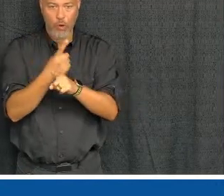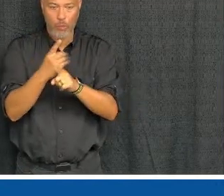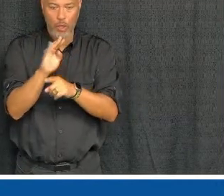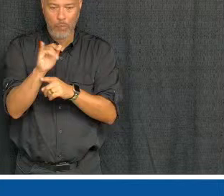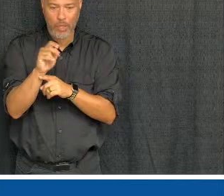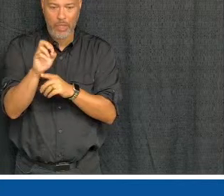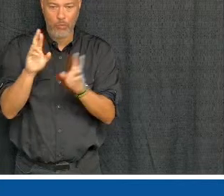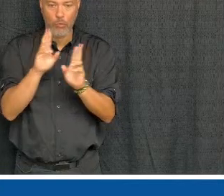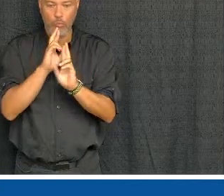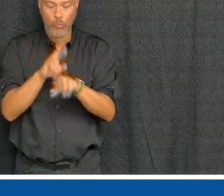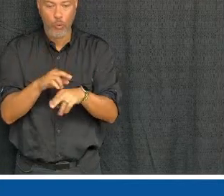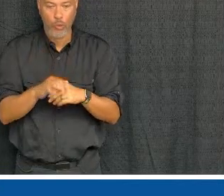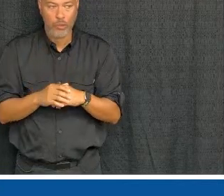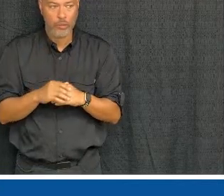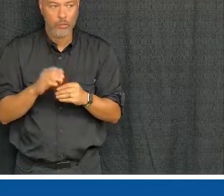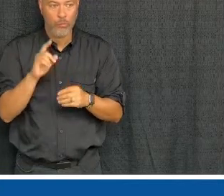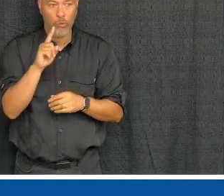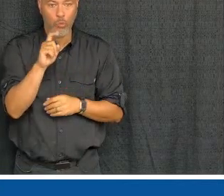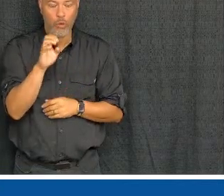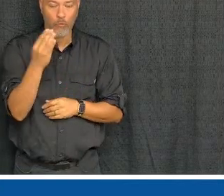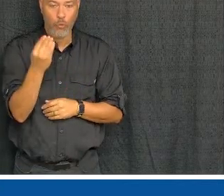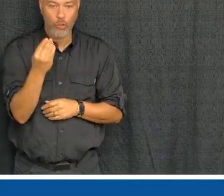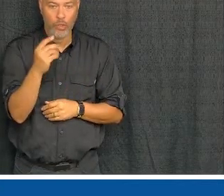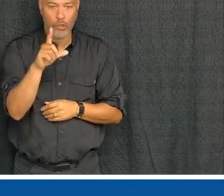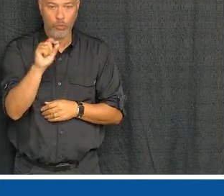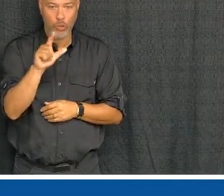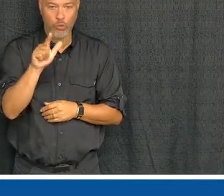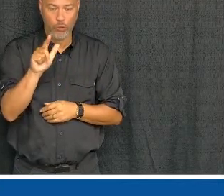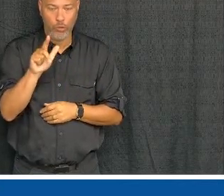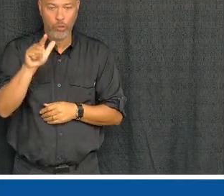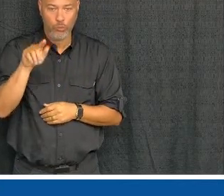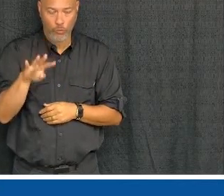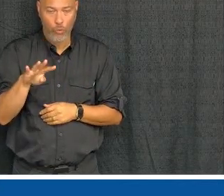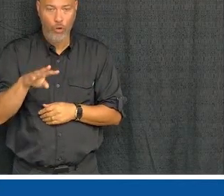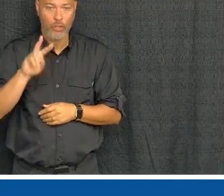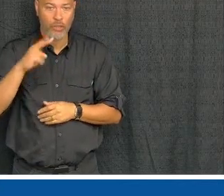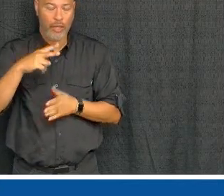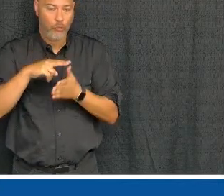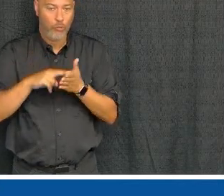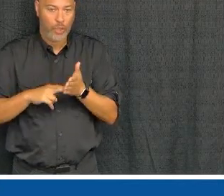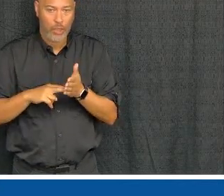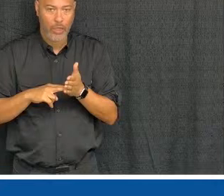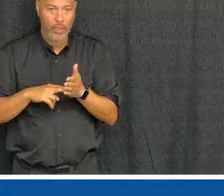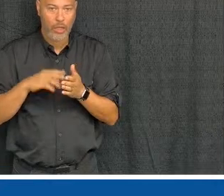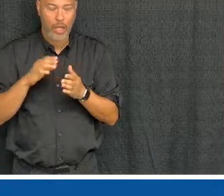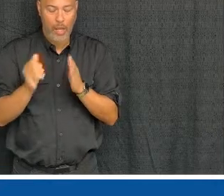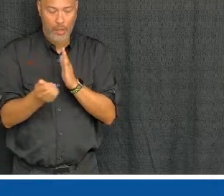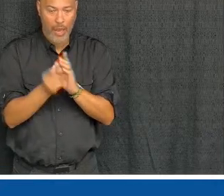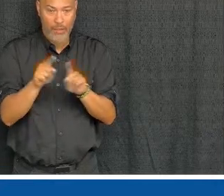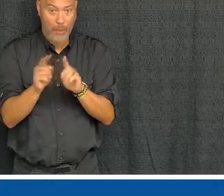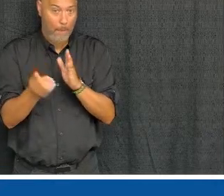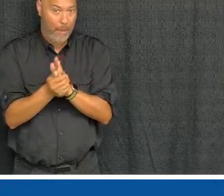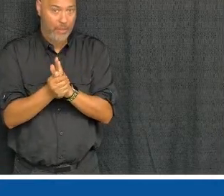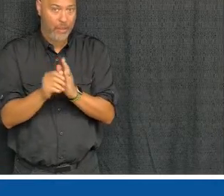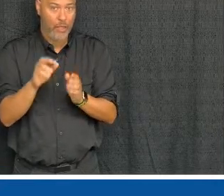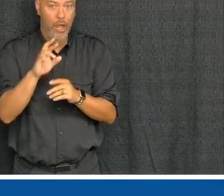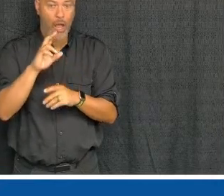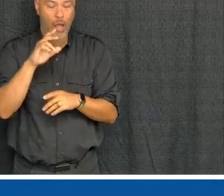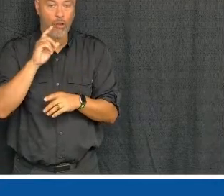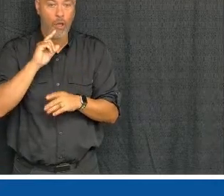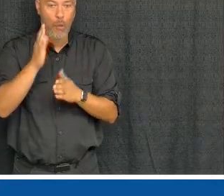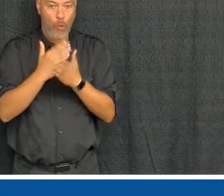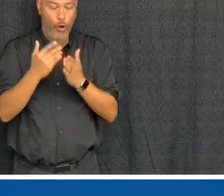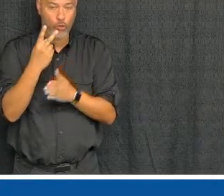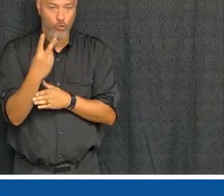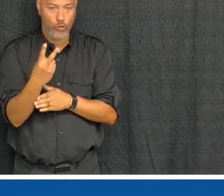report. Ordinance 114, 2023-24, second reading as amended. An ordinance amending Part